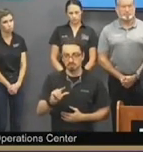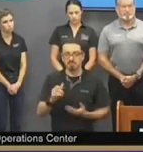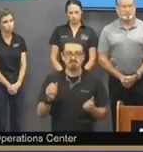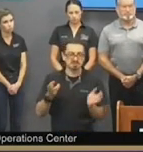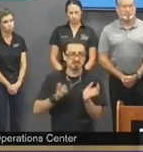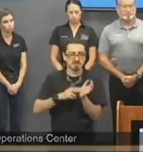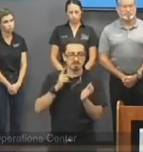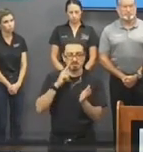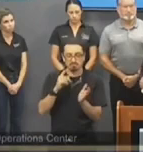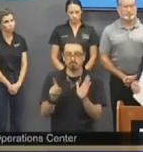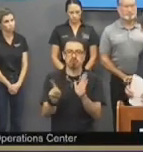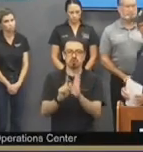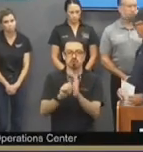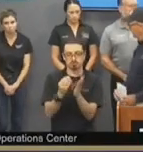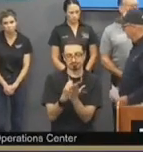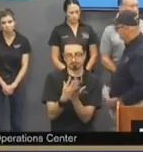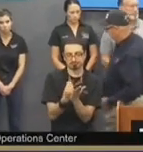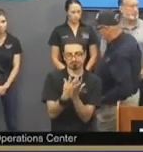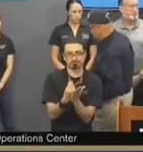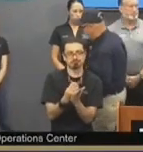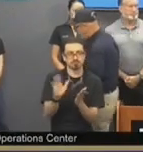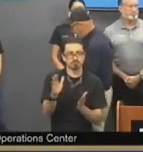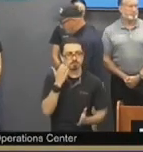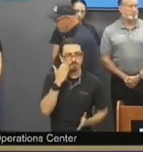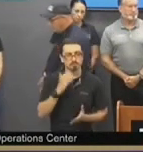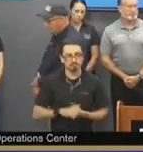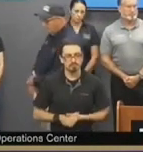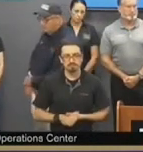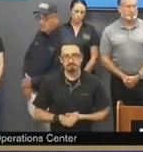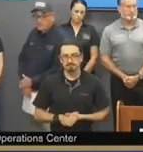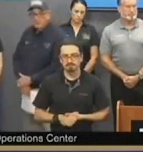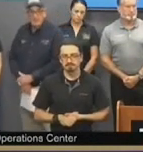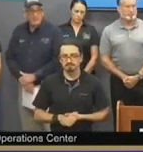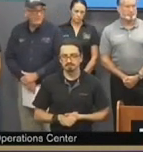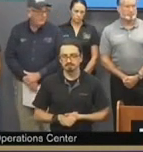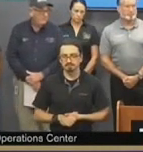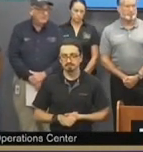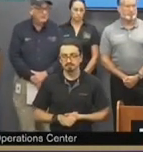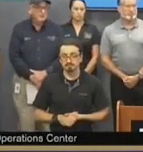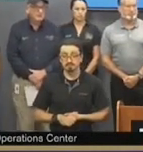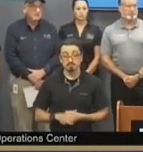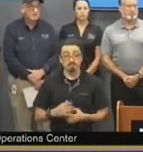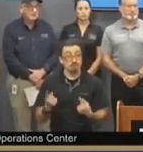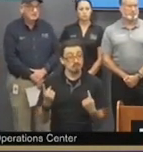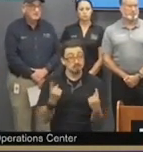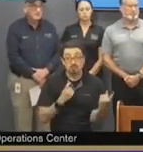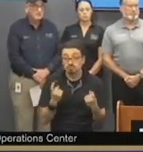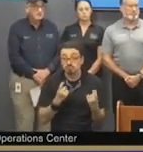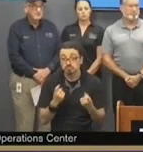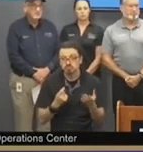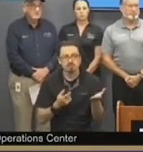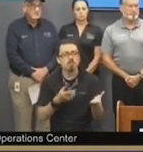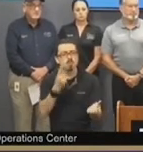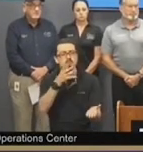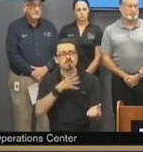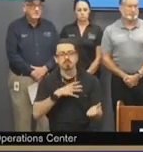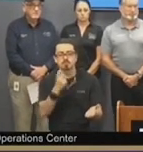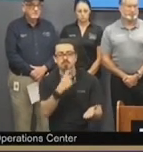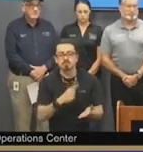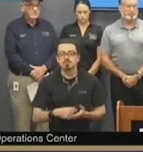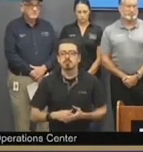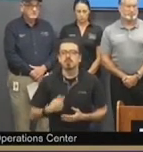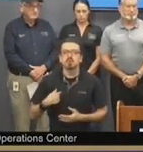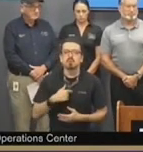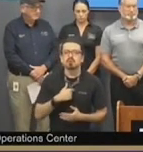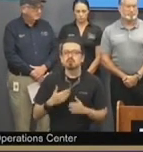Manatee. Thank you. You have any questions? Yes, you said the county is currently operating at EOC 1.